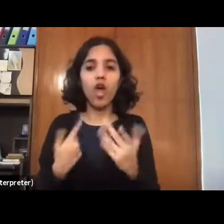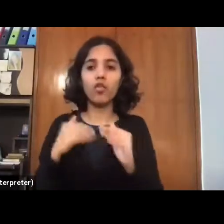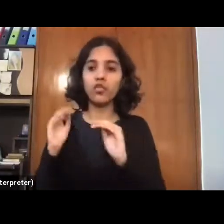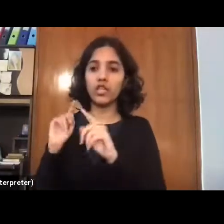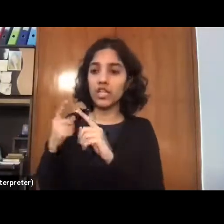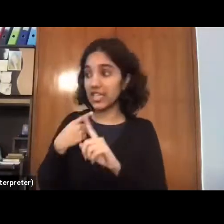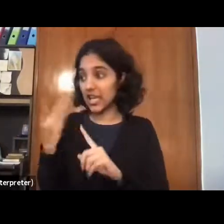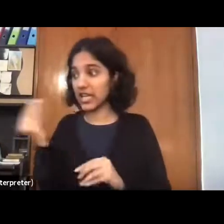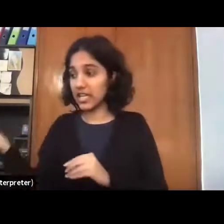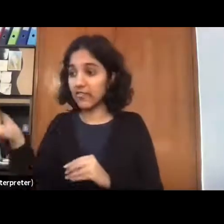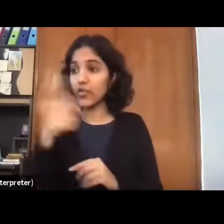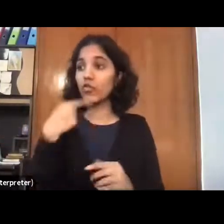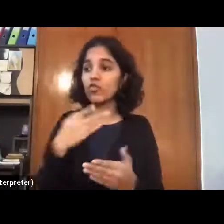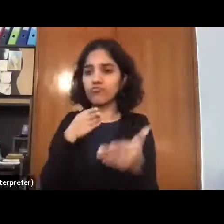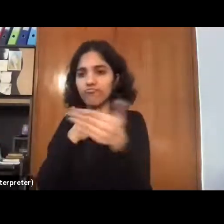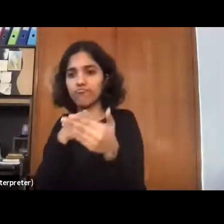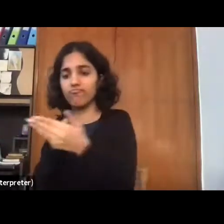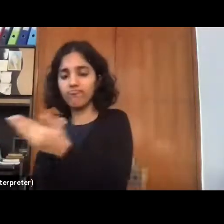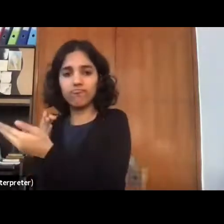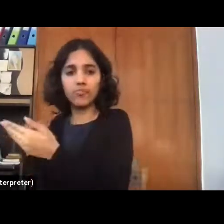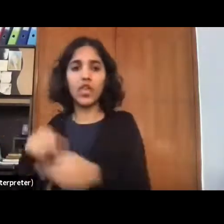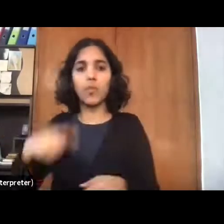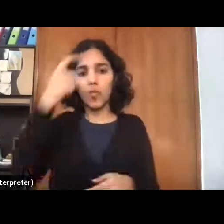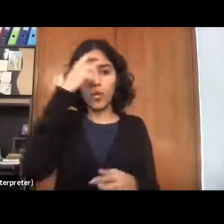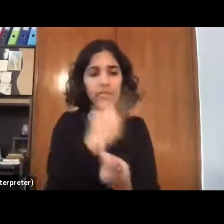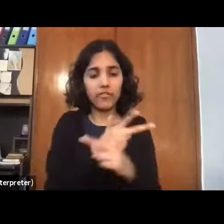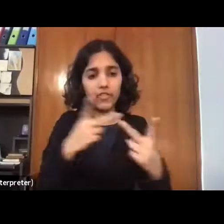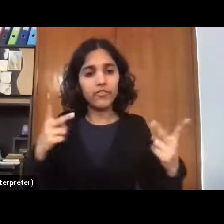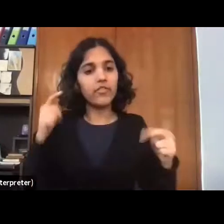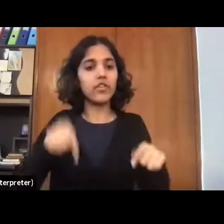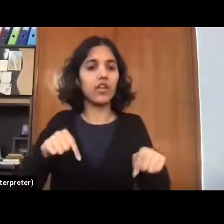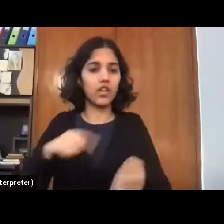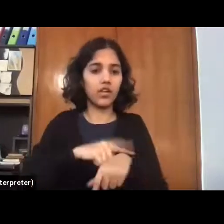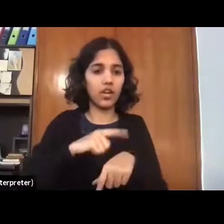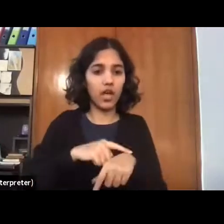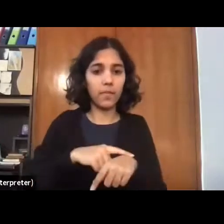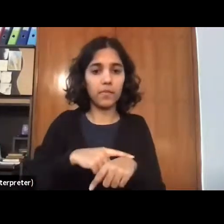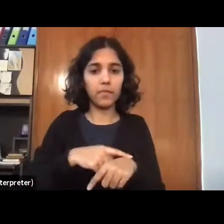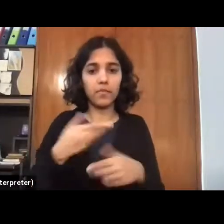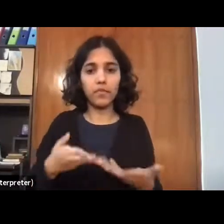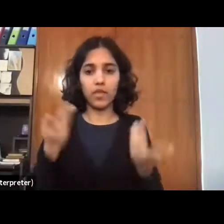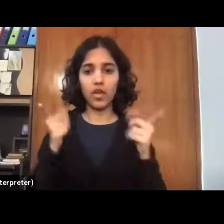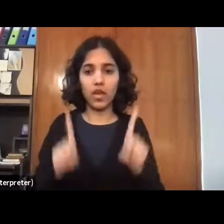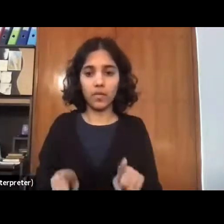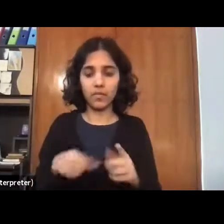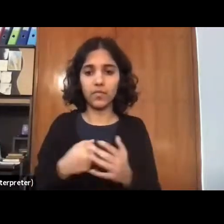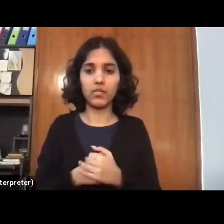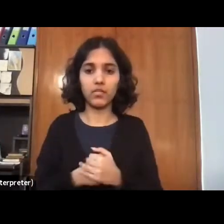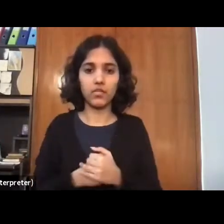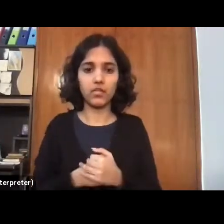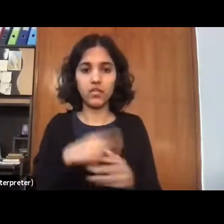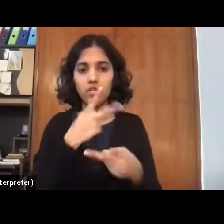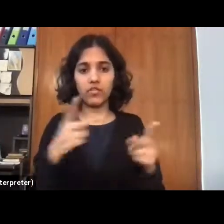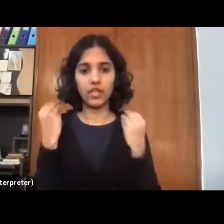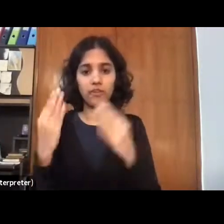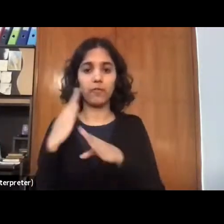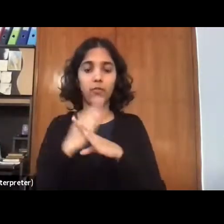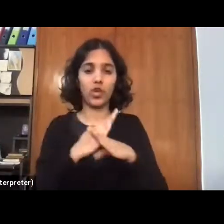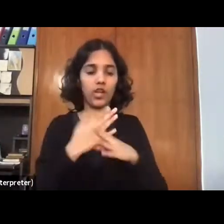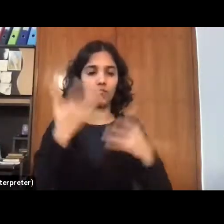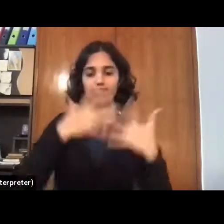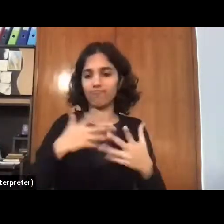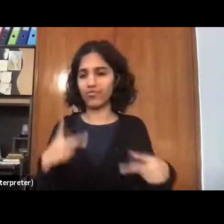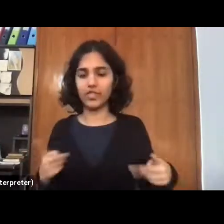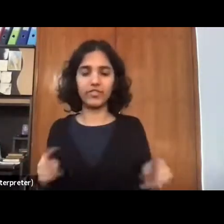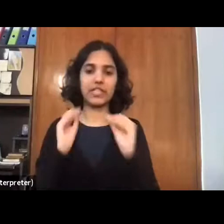facing challenges, including basic challenges like rations and protection gear and such things.